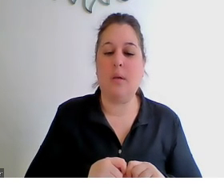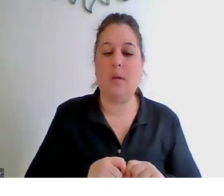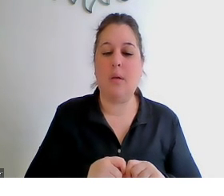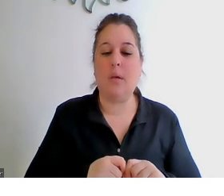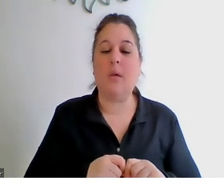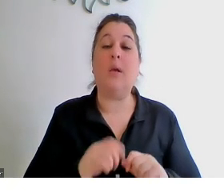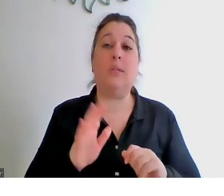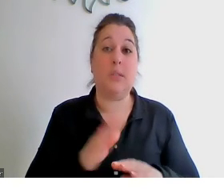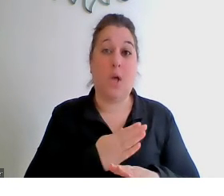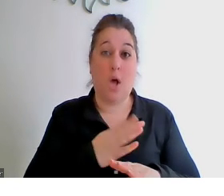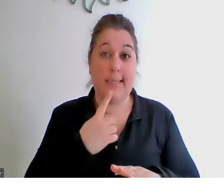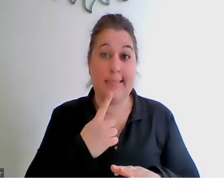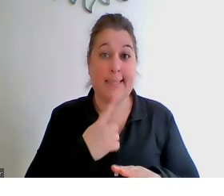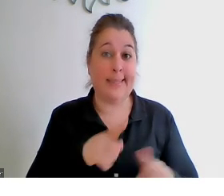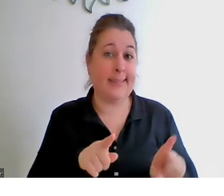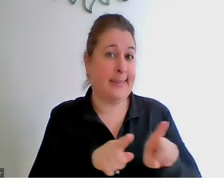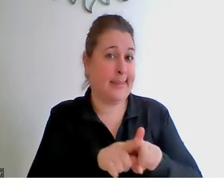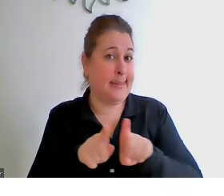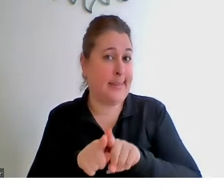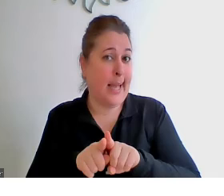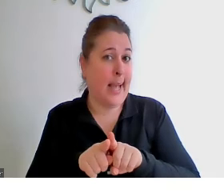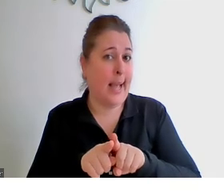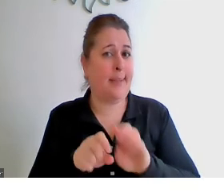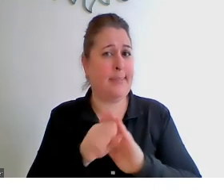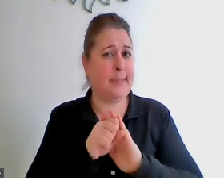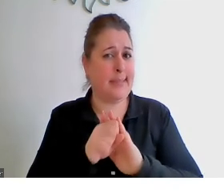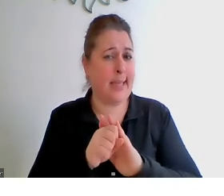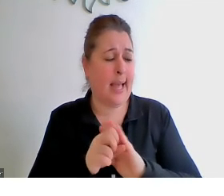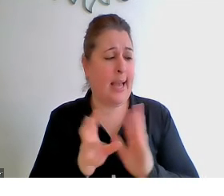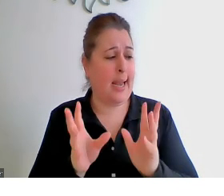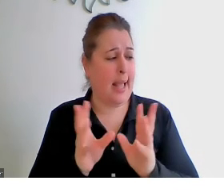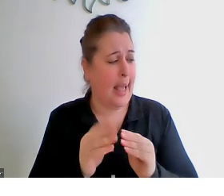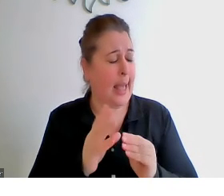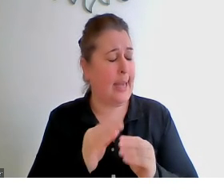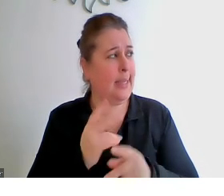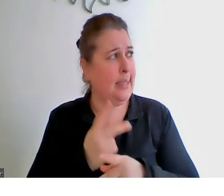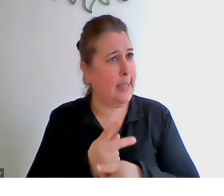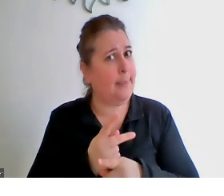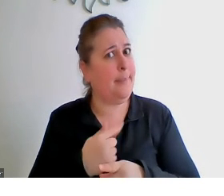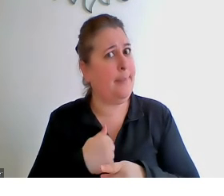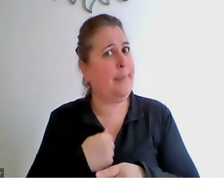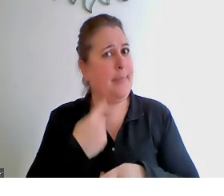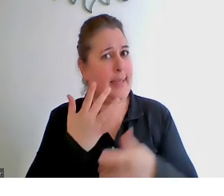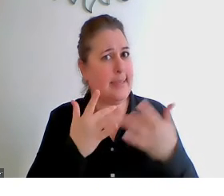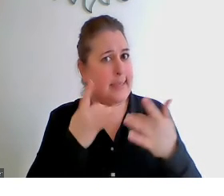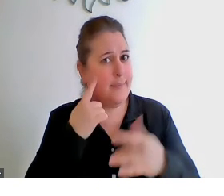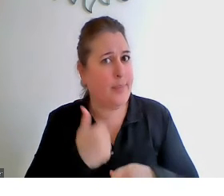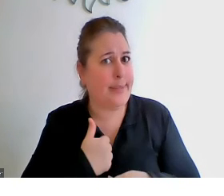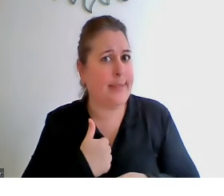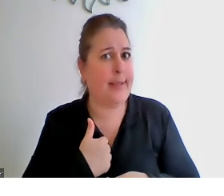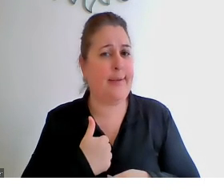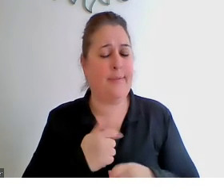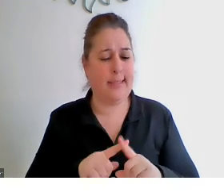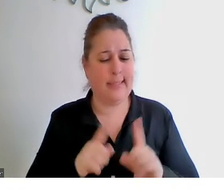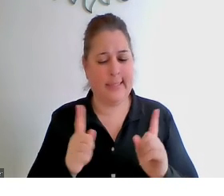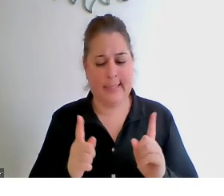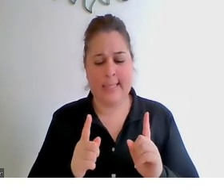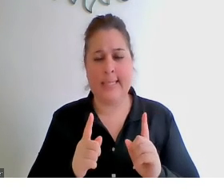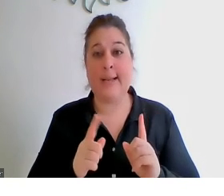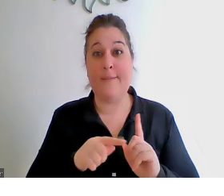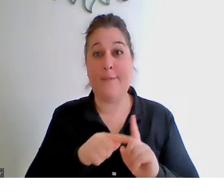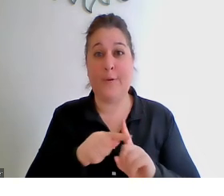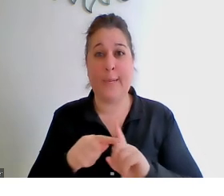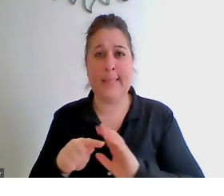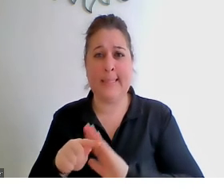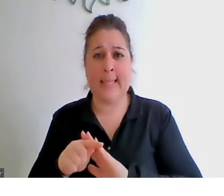different? They're different. So what does the song say? Okay, same sign, add and keep. I'm thinking to myself here. Same